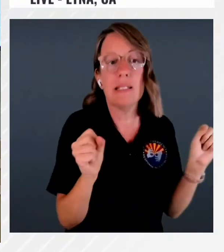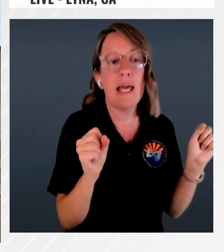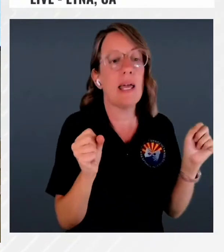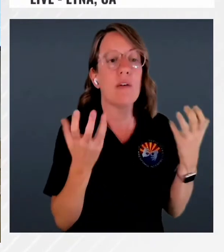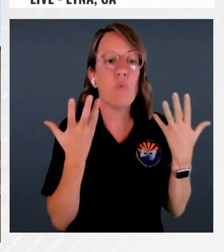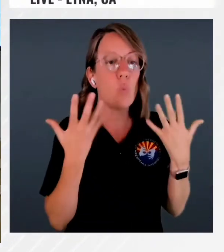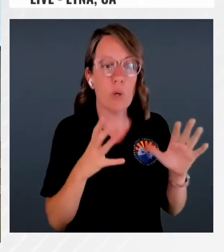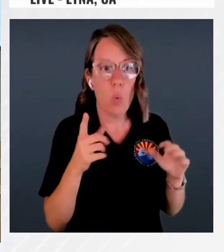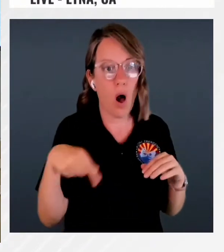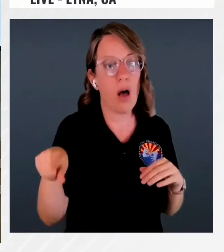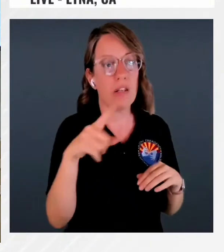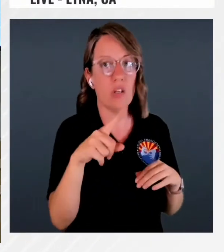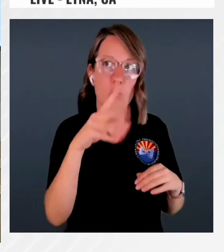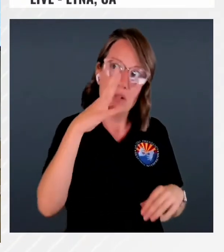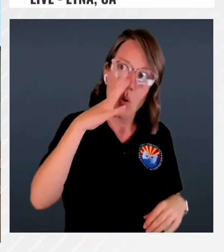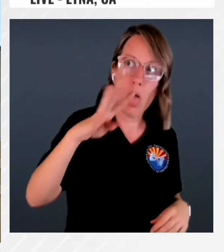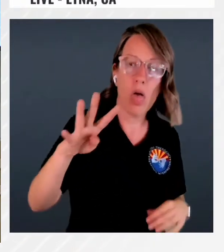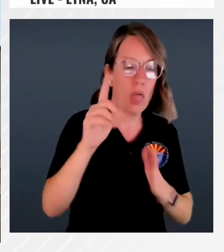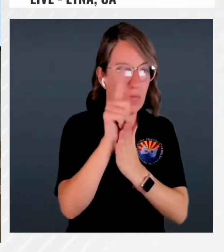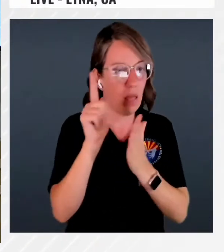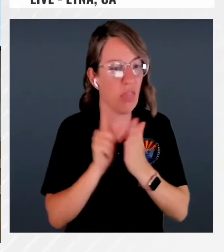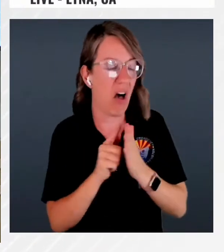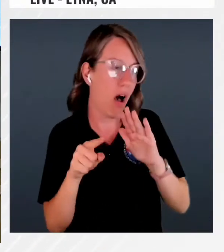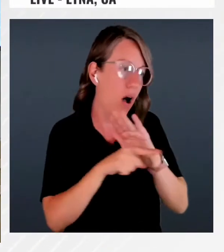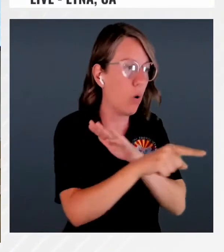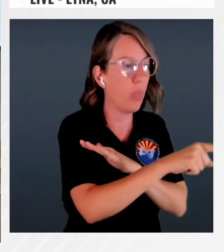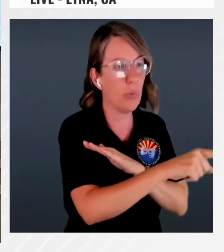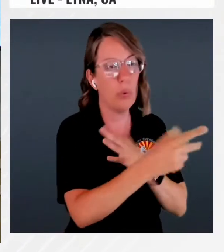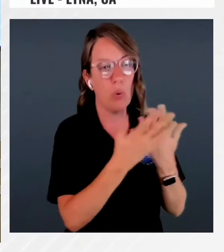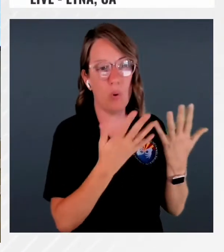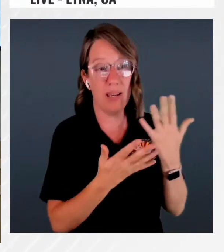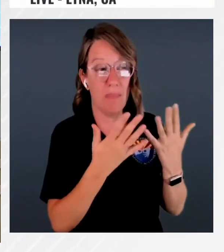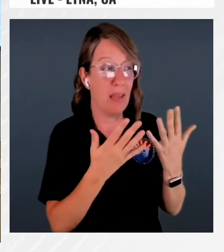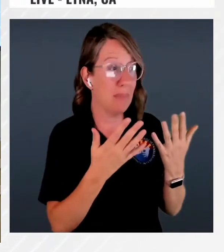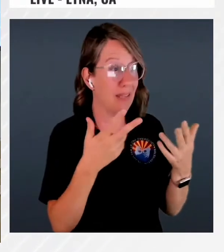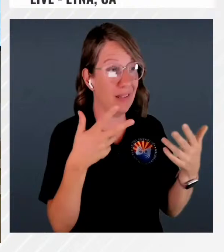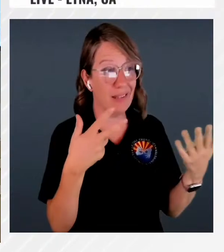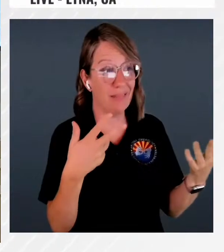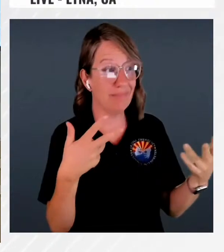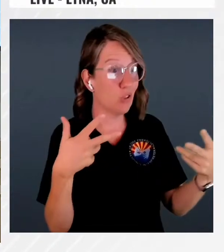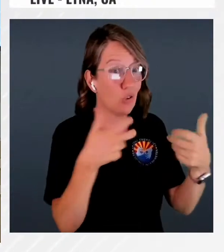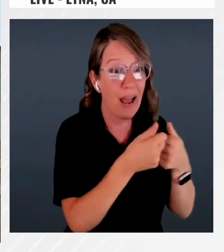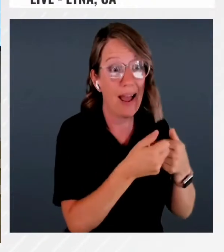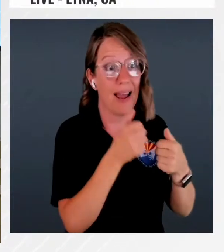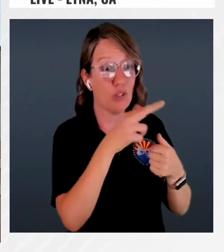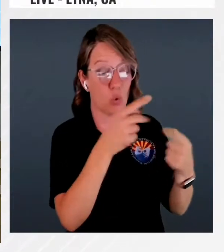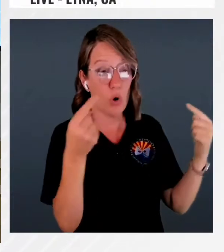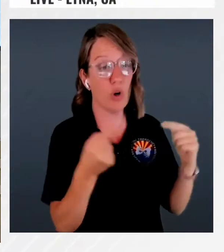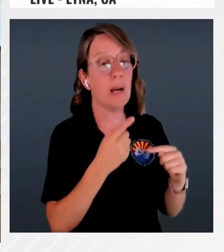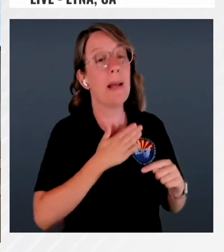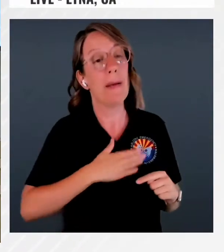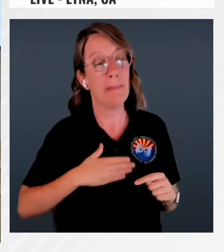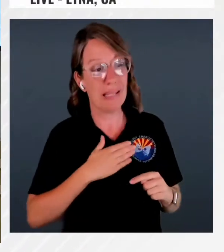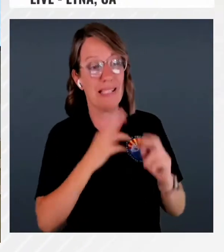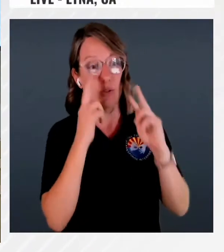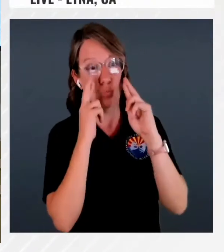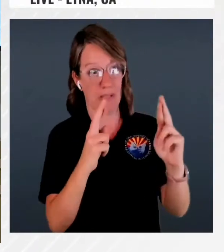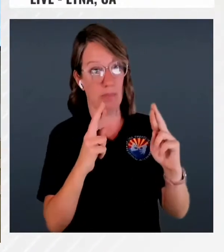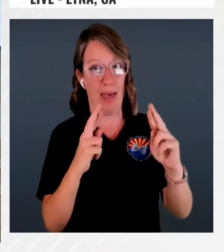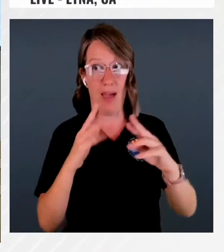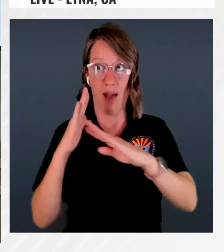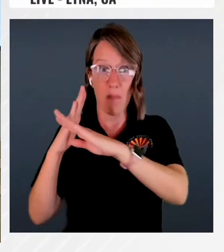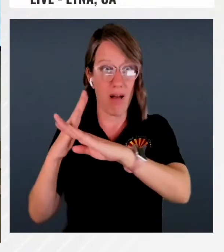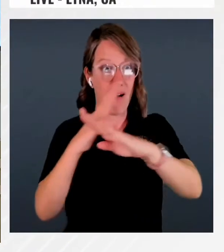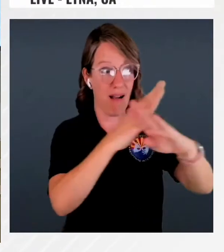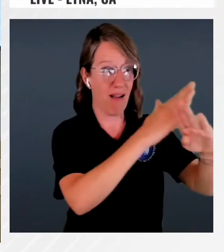So remember, the checkpoints, they're there for a reason. Respect them, and we will get you back into those as soon and as safely